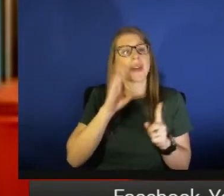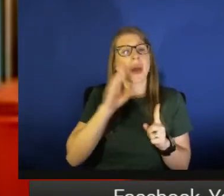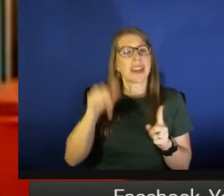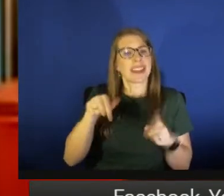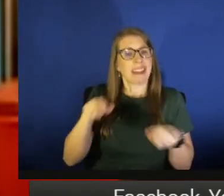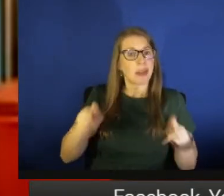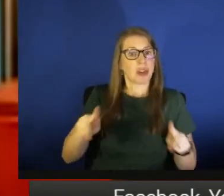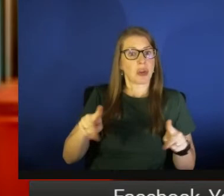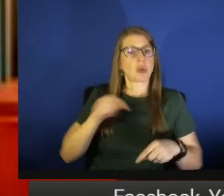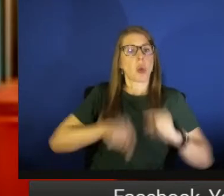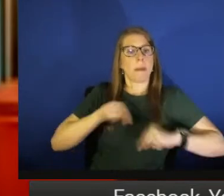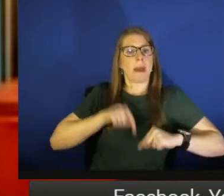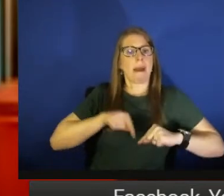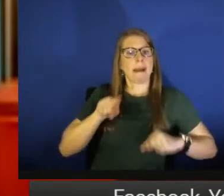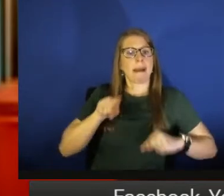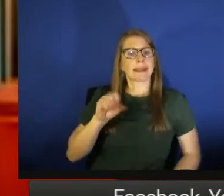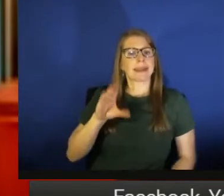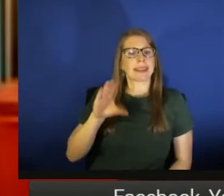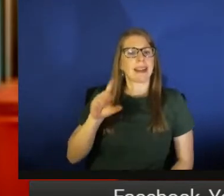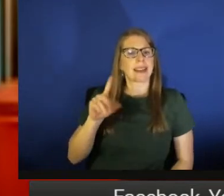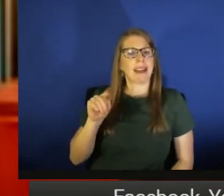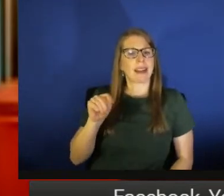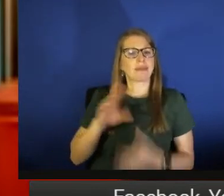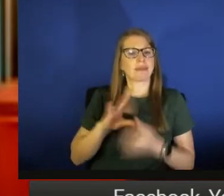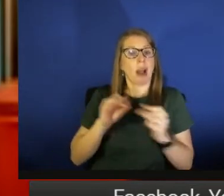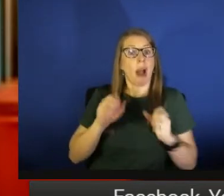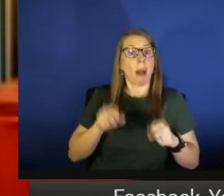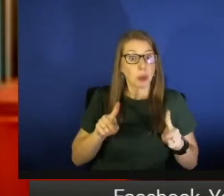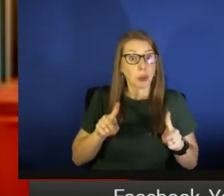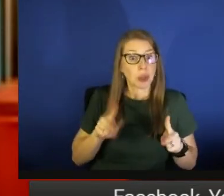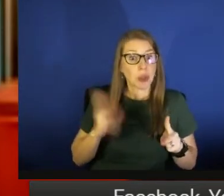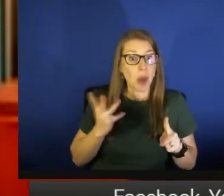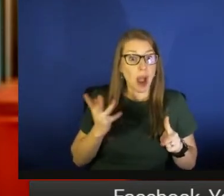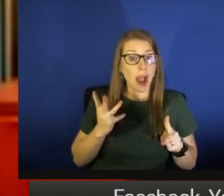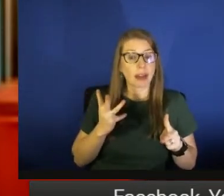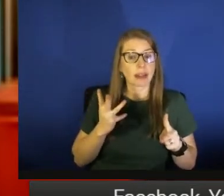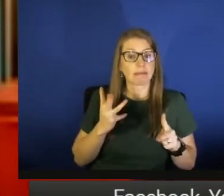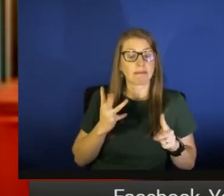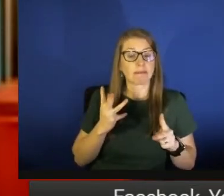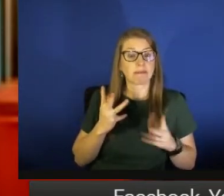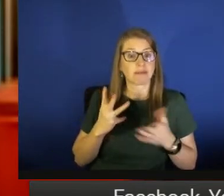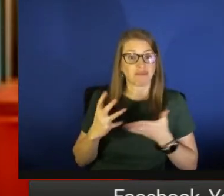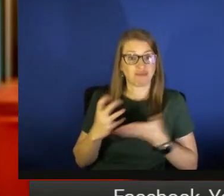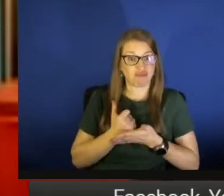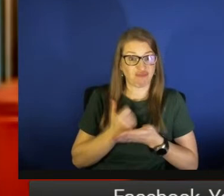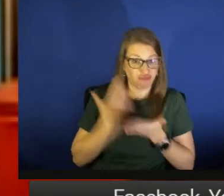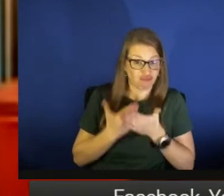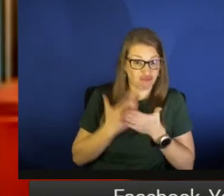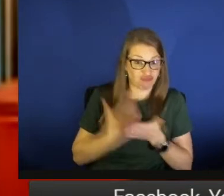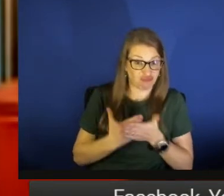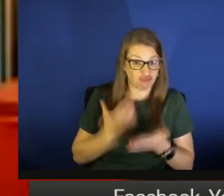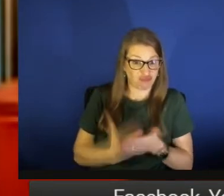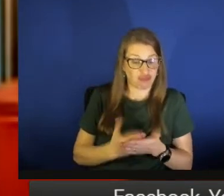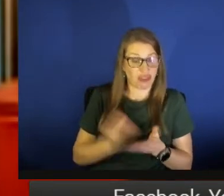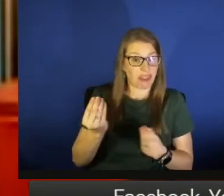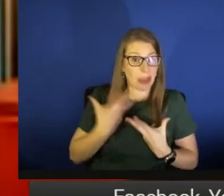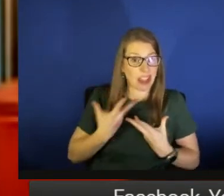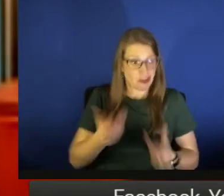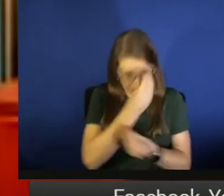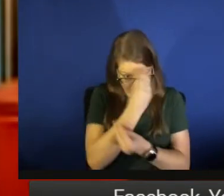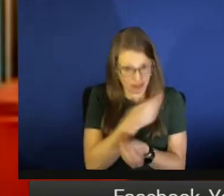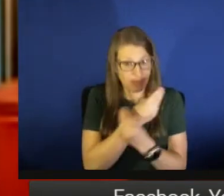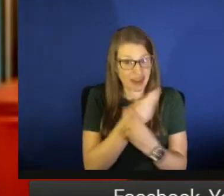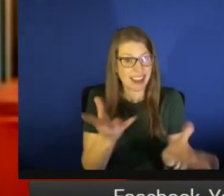going back to what Scott had mentioned, the opportunity was to get factual information to audiences